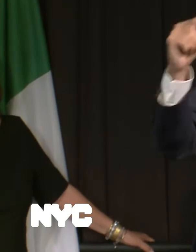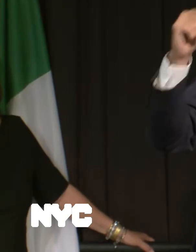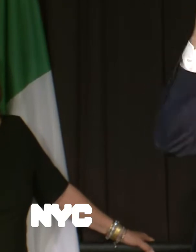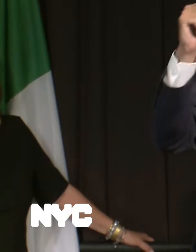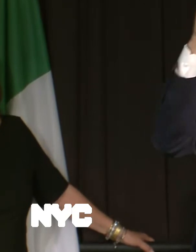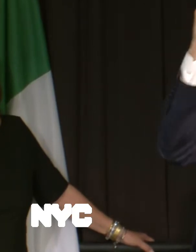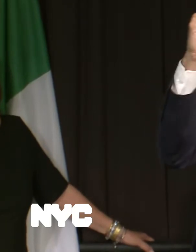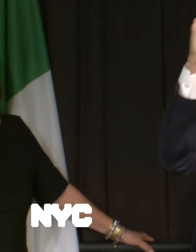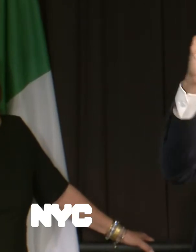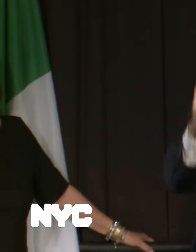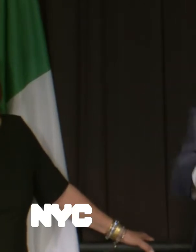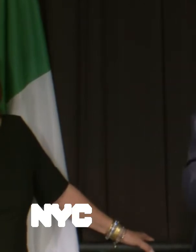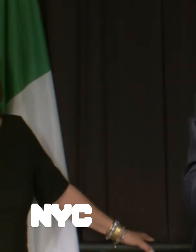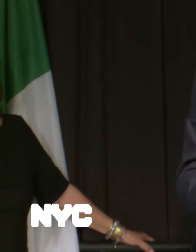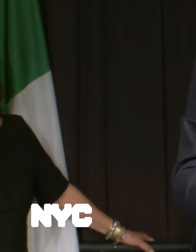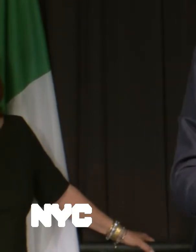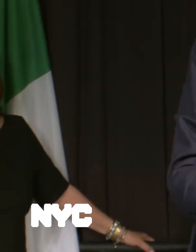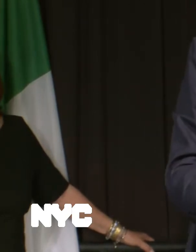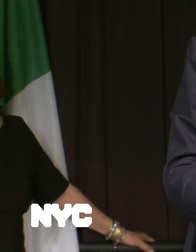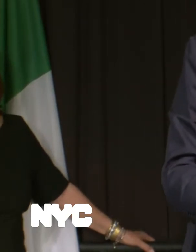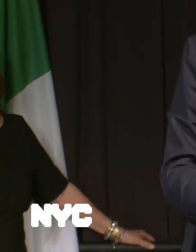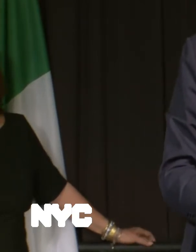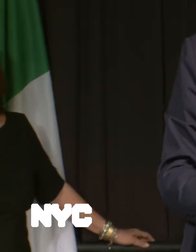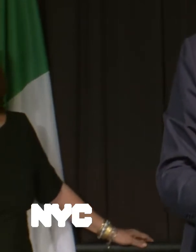the greatest city in the world.